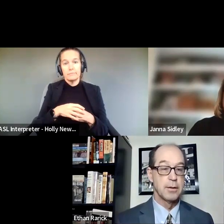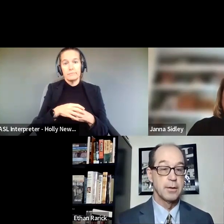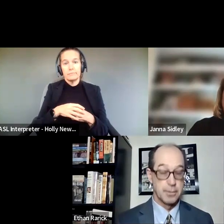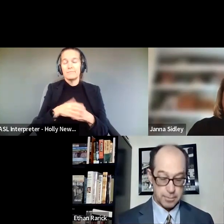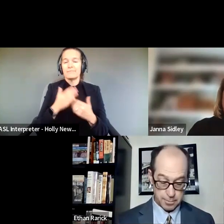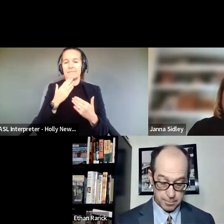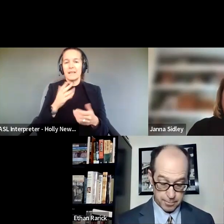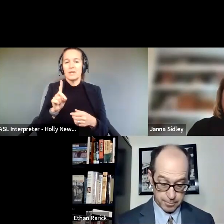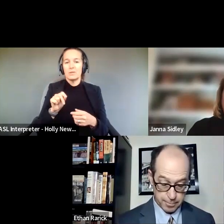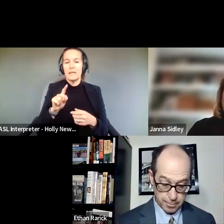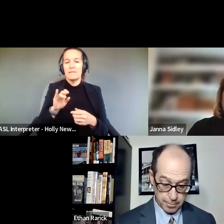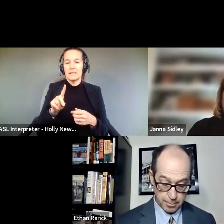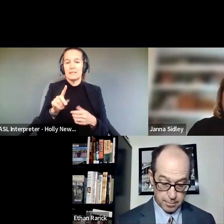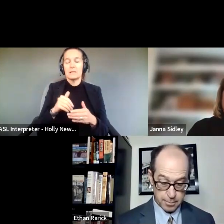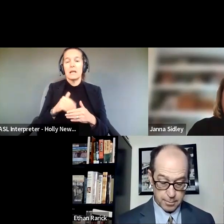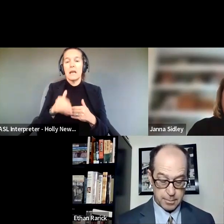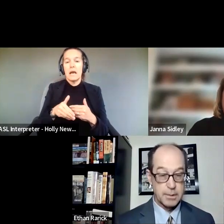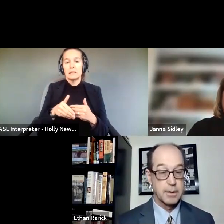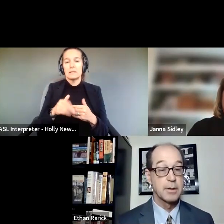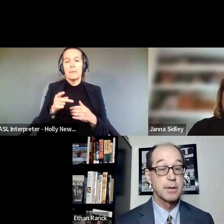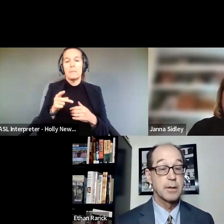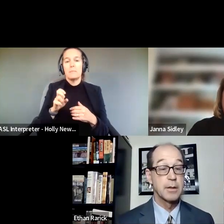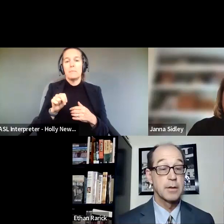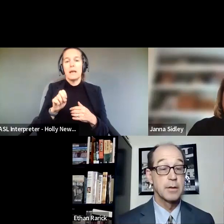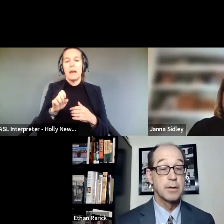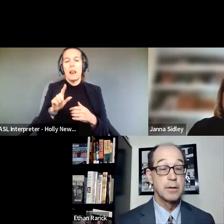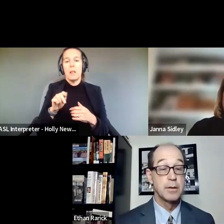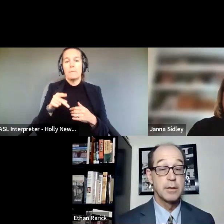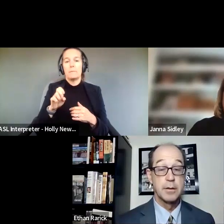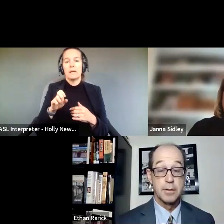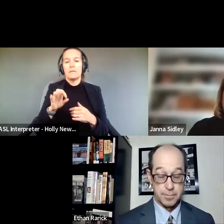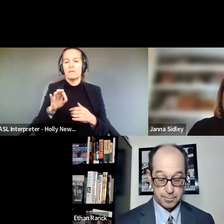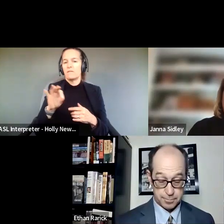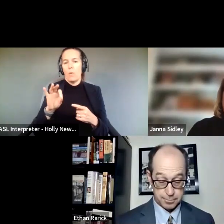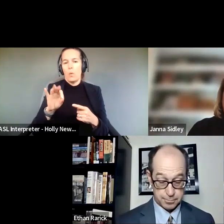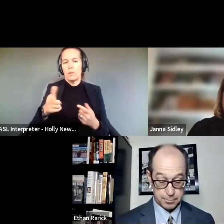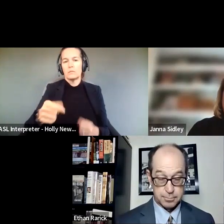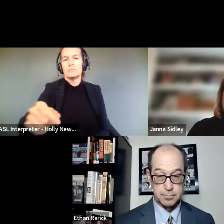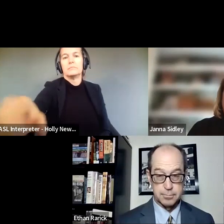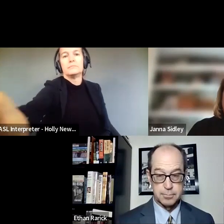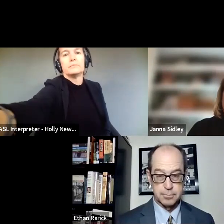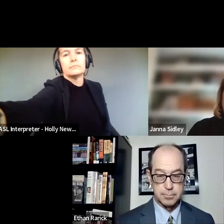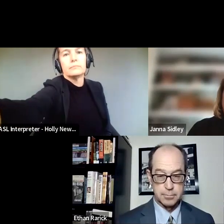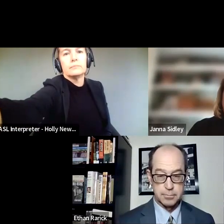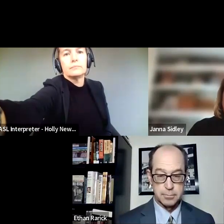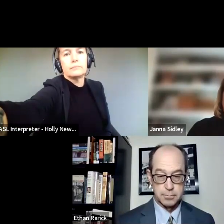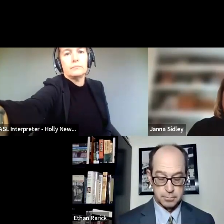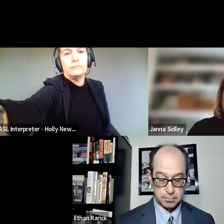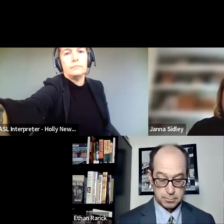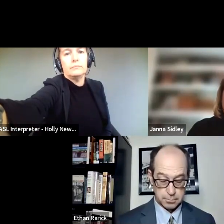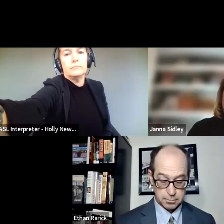Thank you, David. Next, we're moving on to Penelope Fode. Penelope, you now have the ability to unmute yourself.